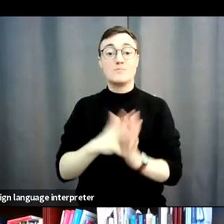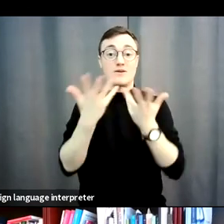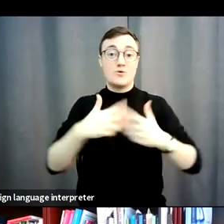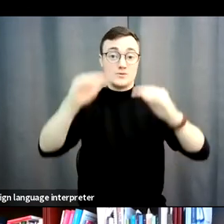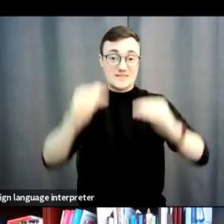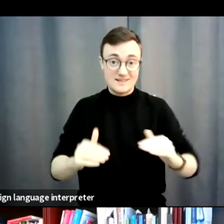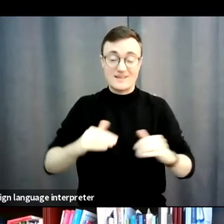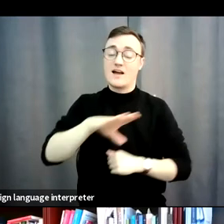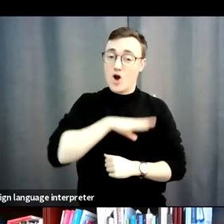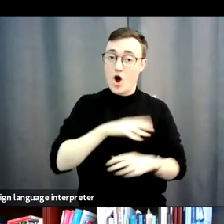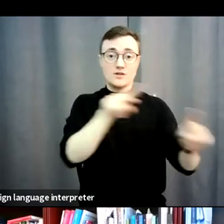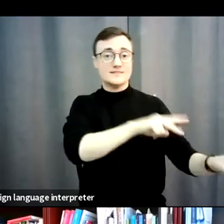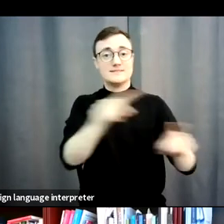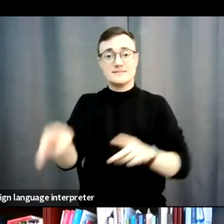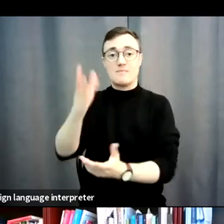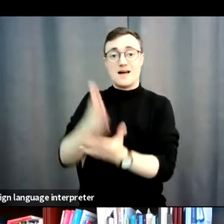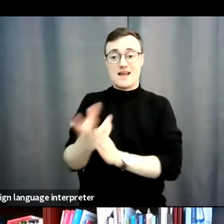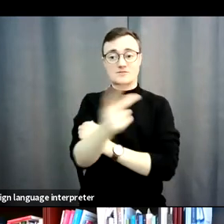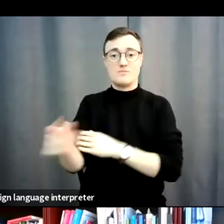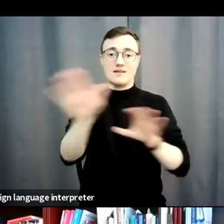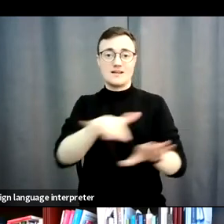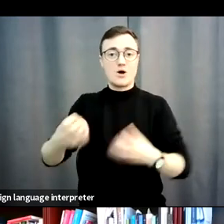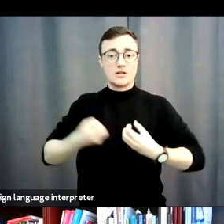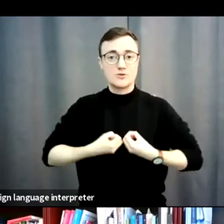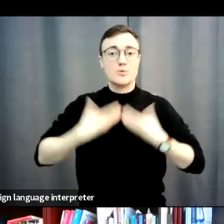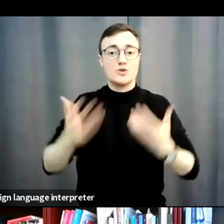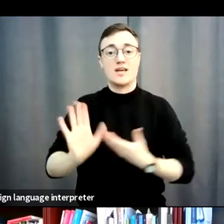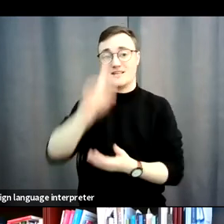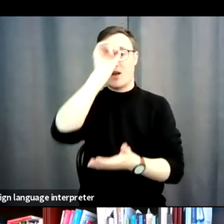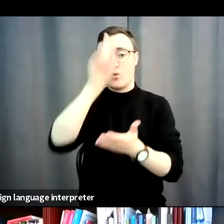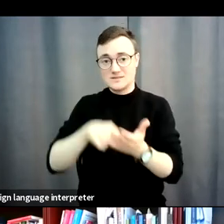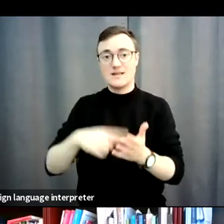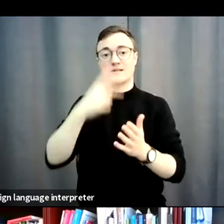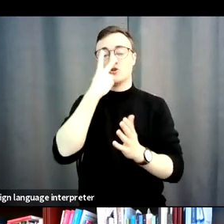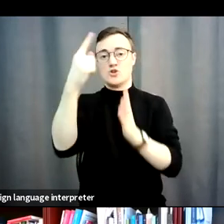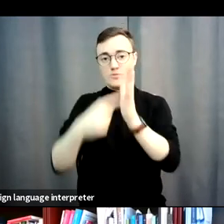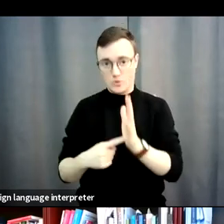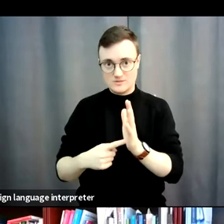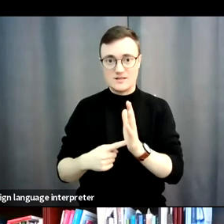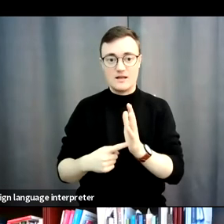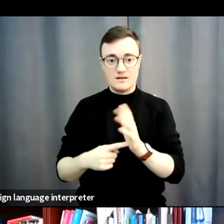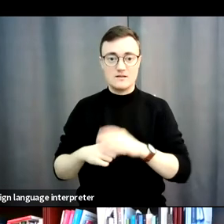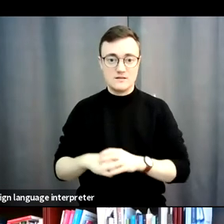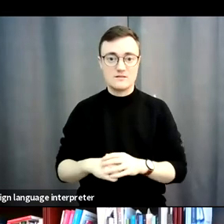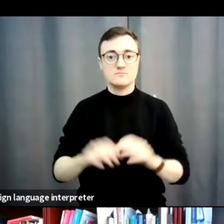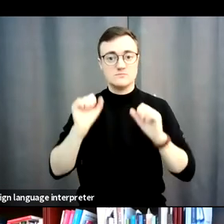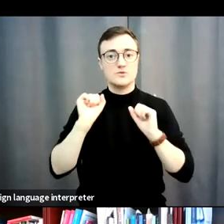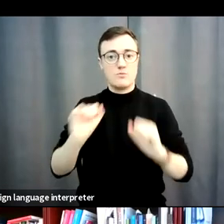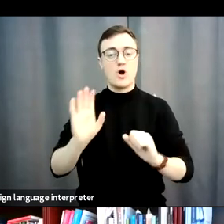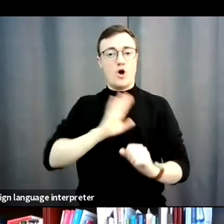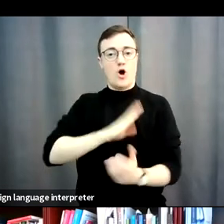have the same right as any other child to express their views and to be listened to and have their views taken into